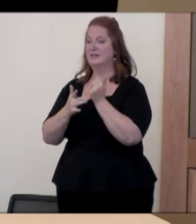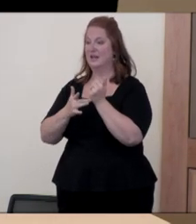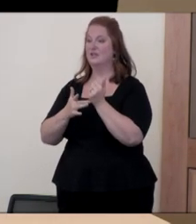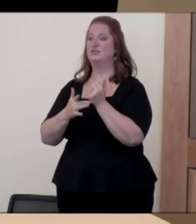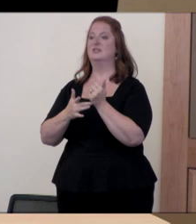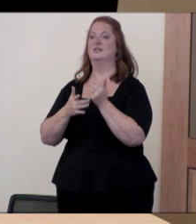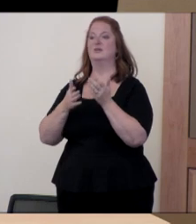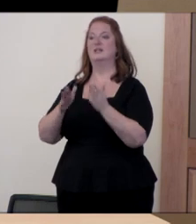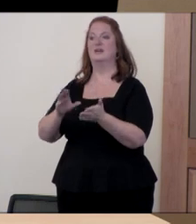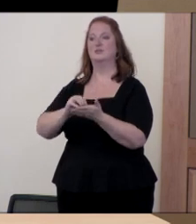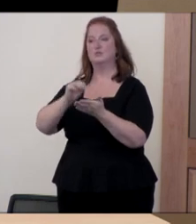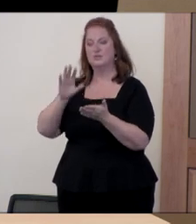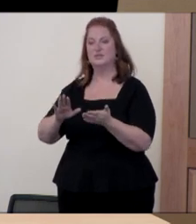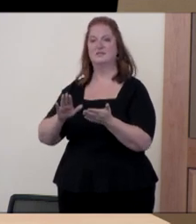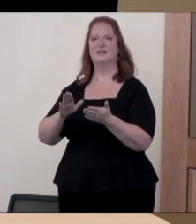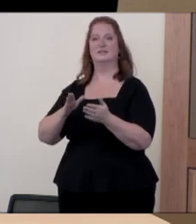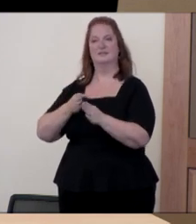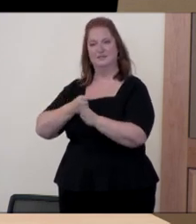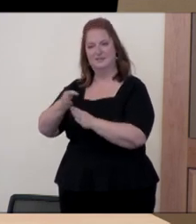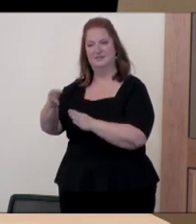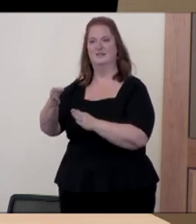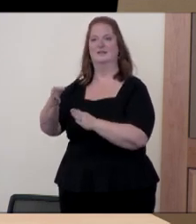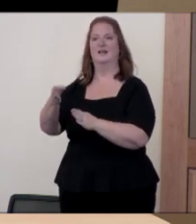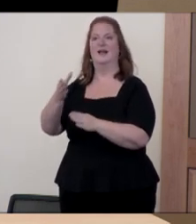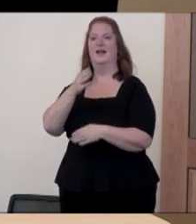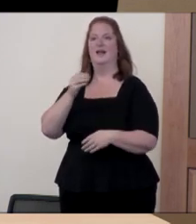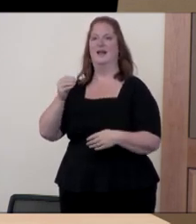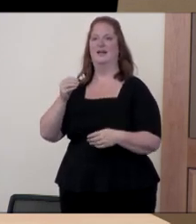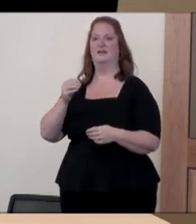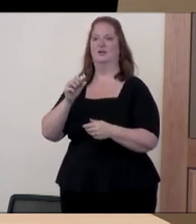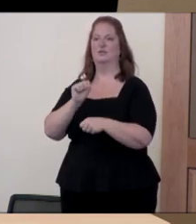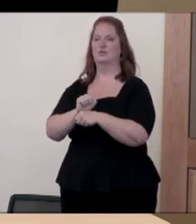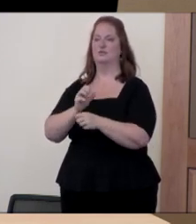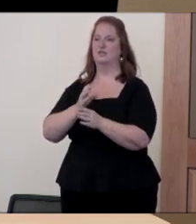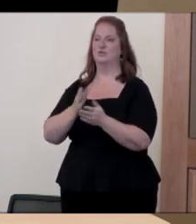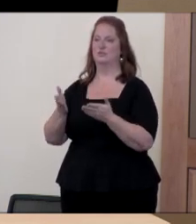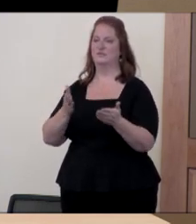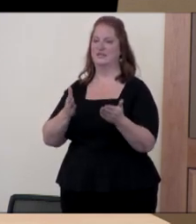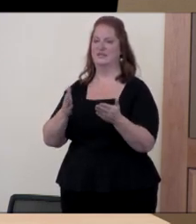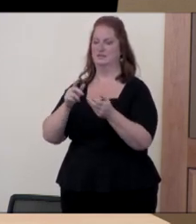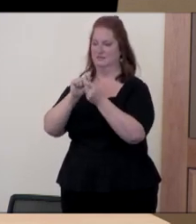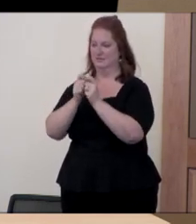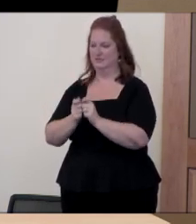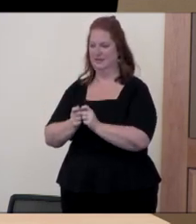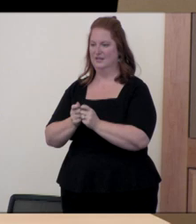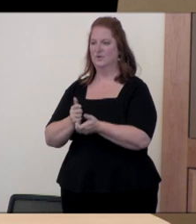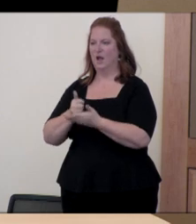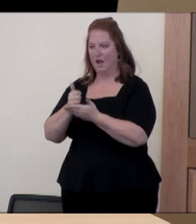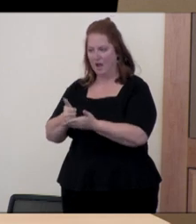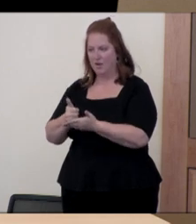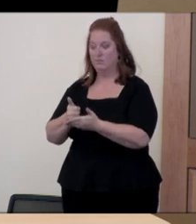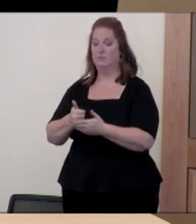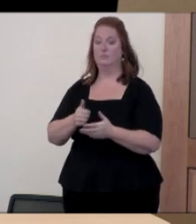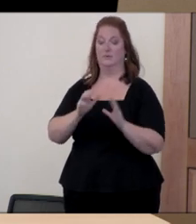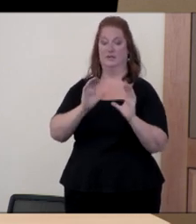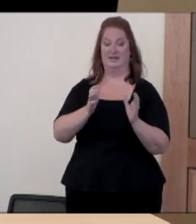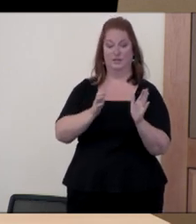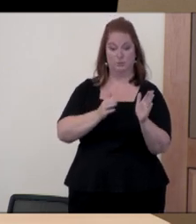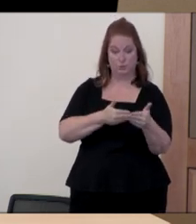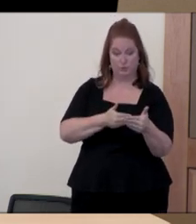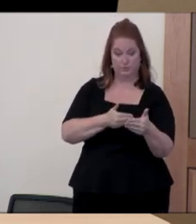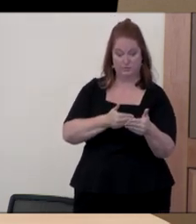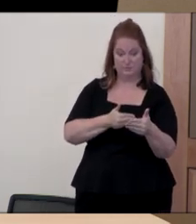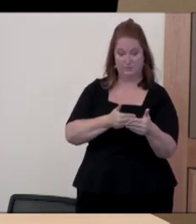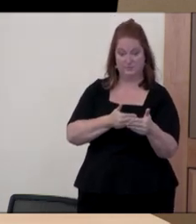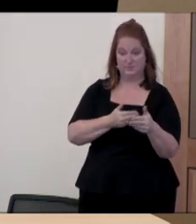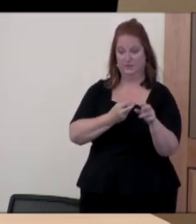students on the path to graduate, and realign career services in ways that ease the transition from the classroom, or